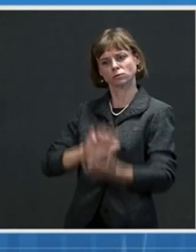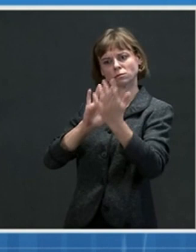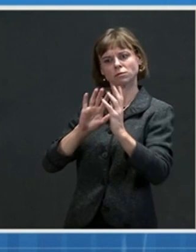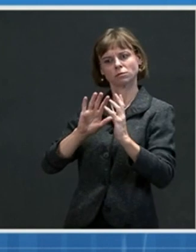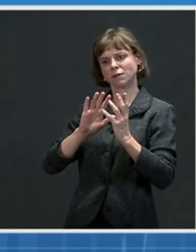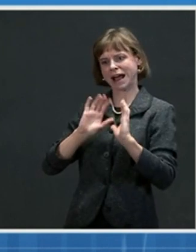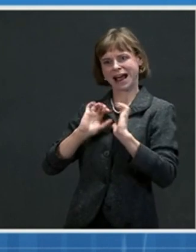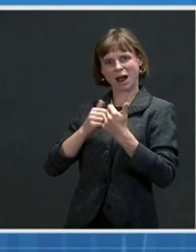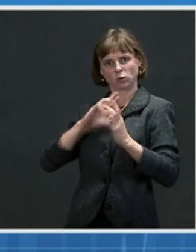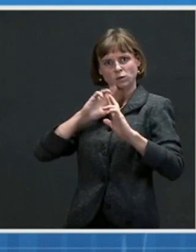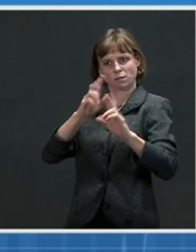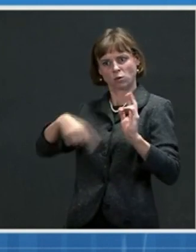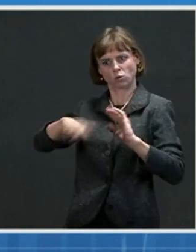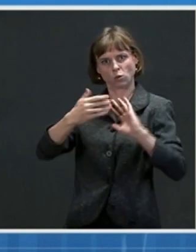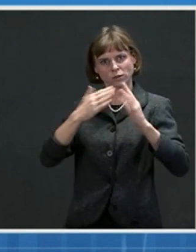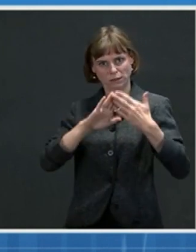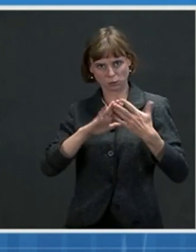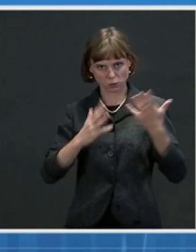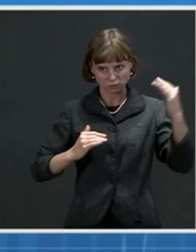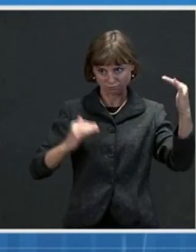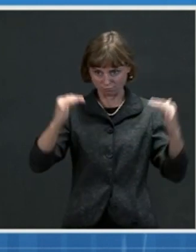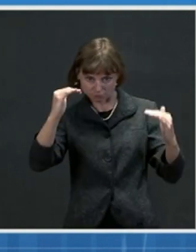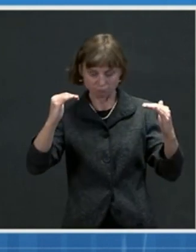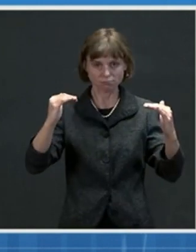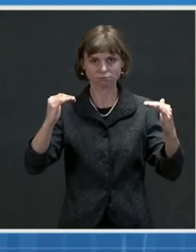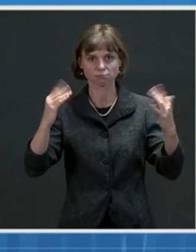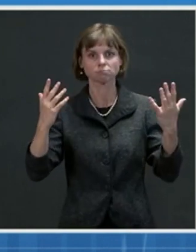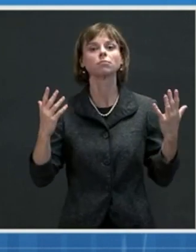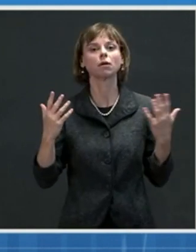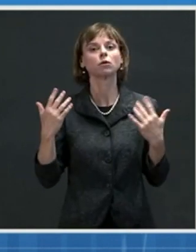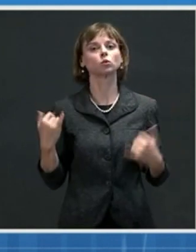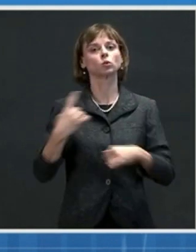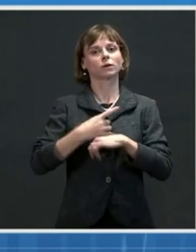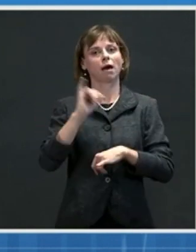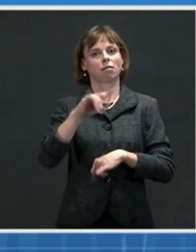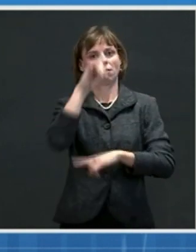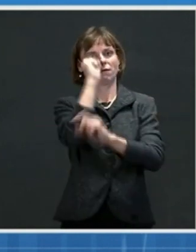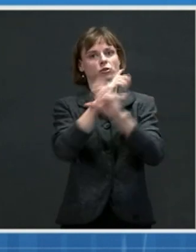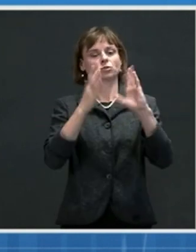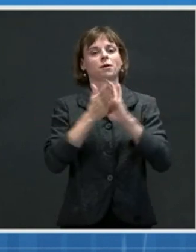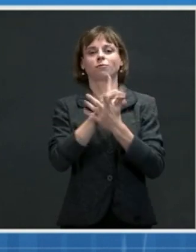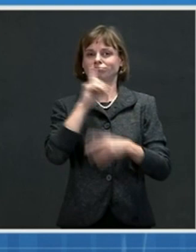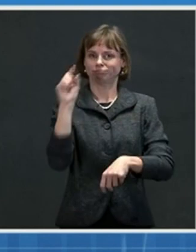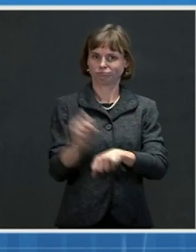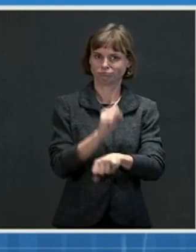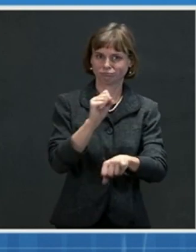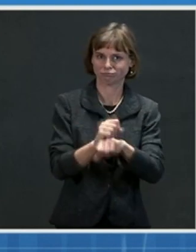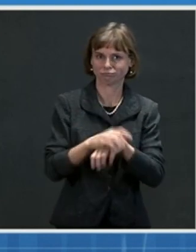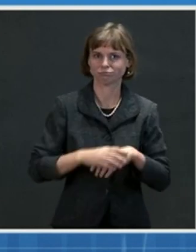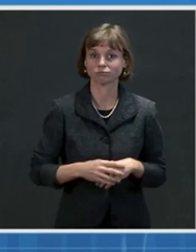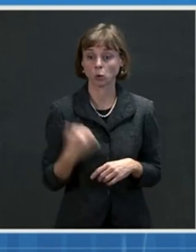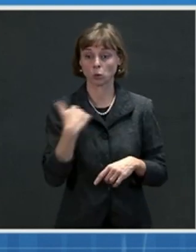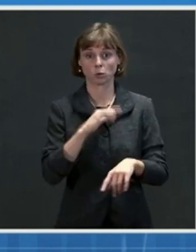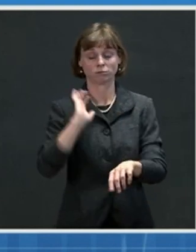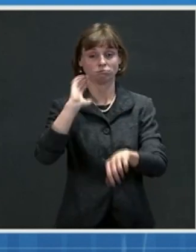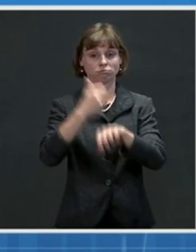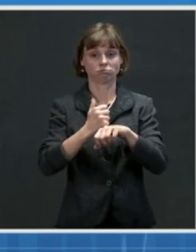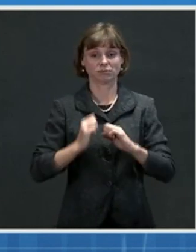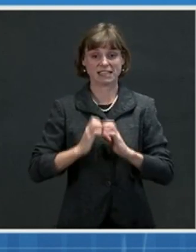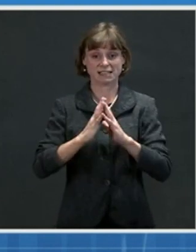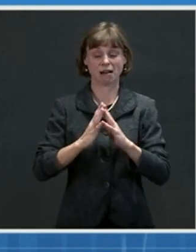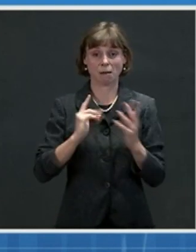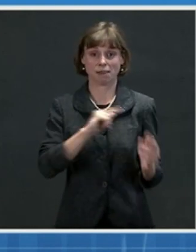COVID-19 response. Today, that vision becomes a reality as we create this task force to help lead our